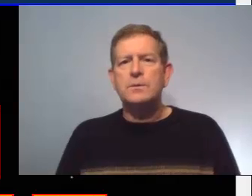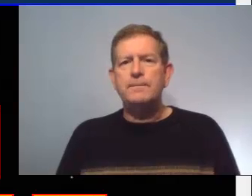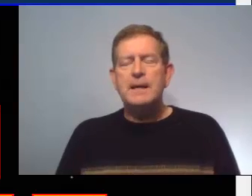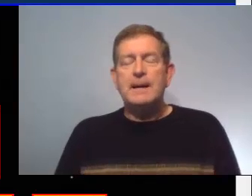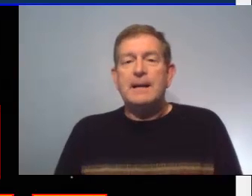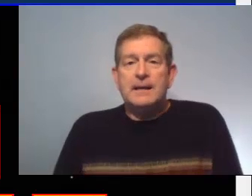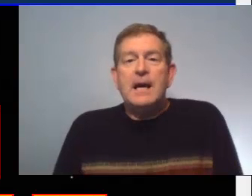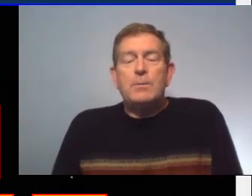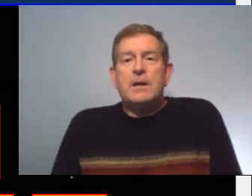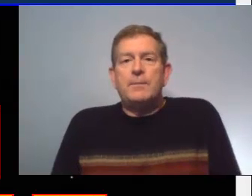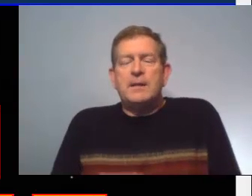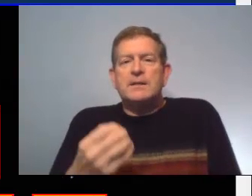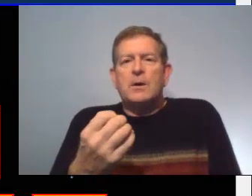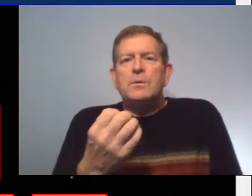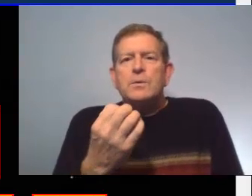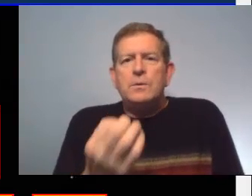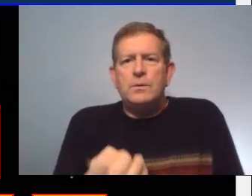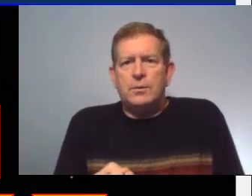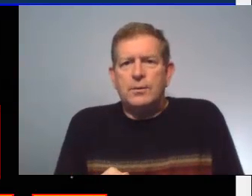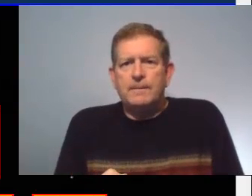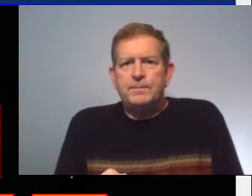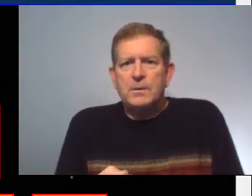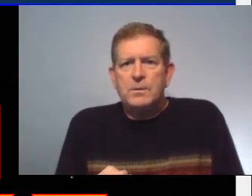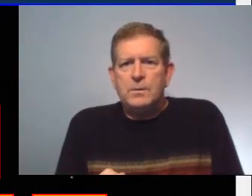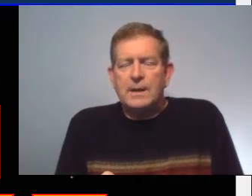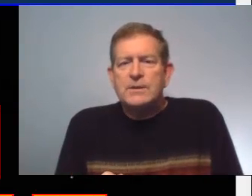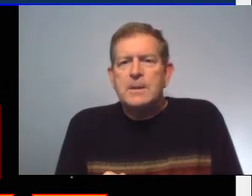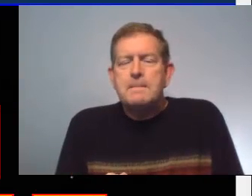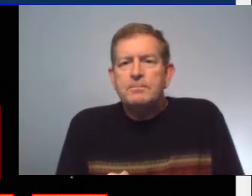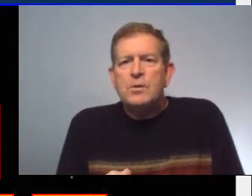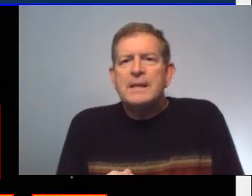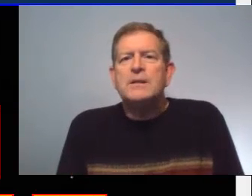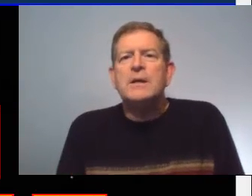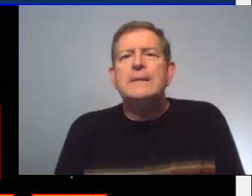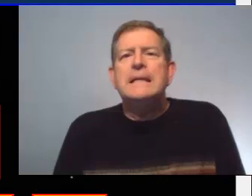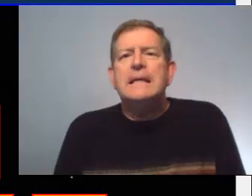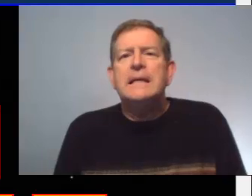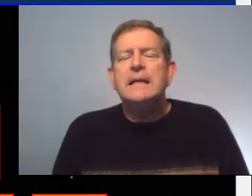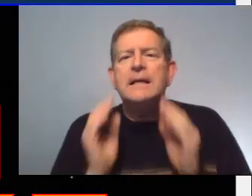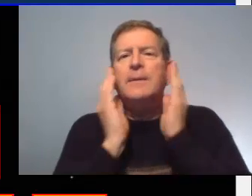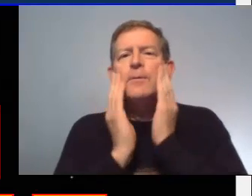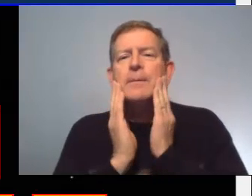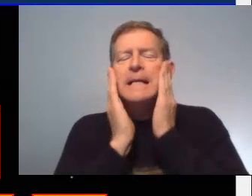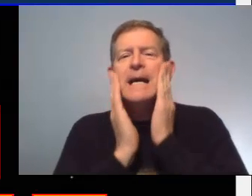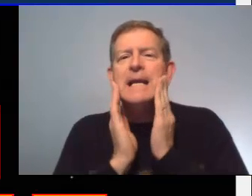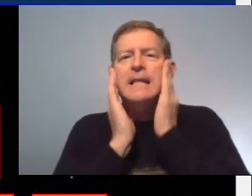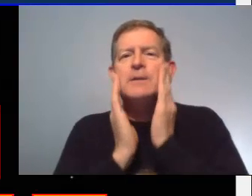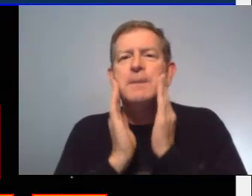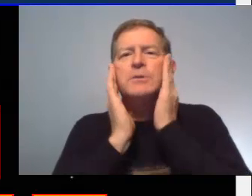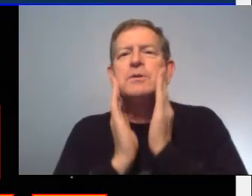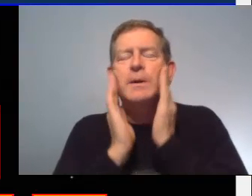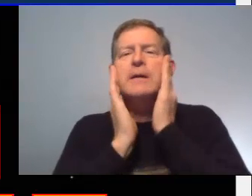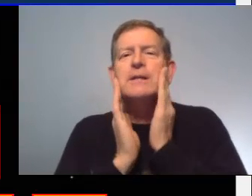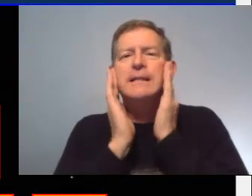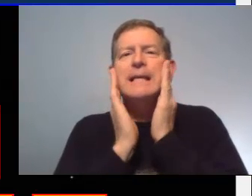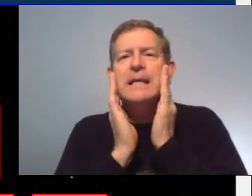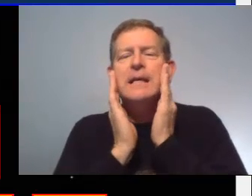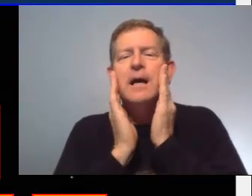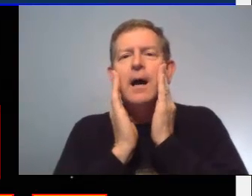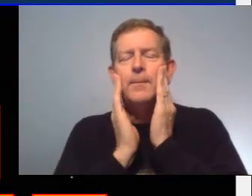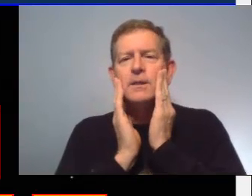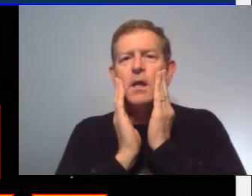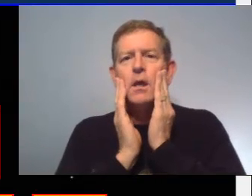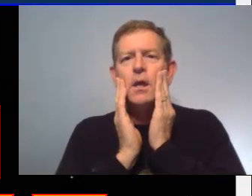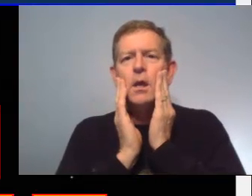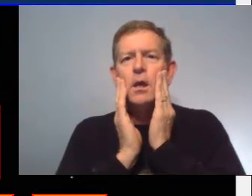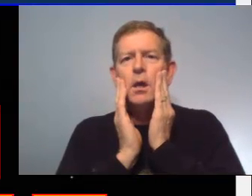une maison? And again, we come to the sound U. U. I said you make the sound E. And by the way, I'm tightening these muscles right here to say